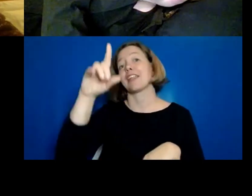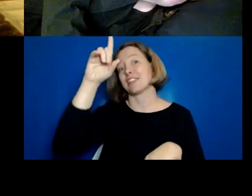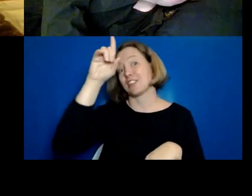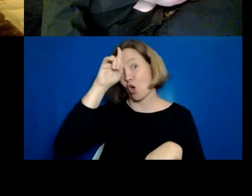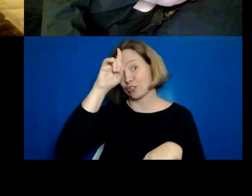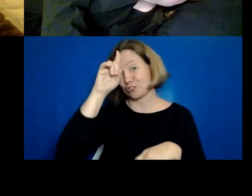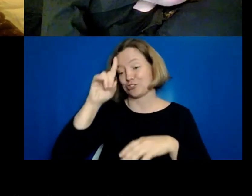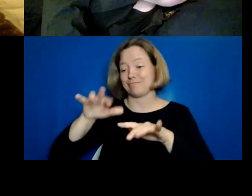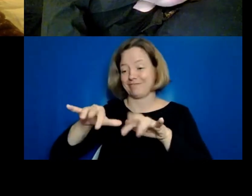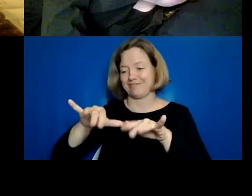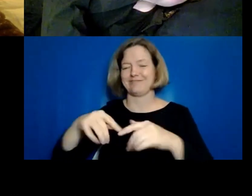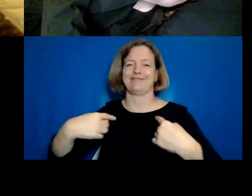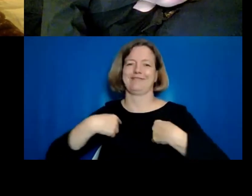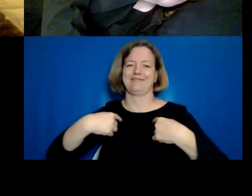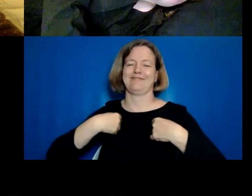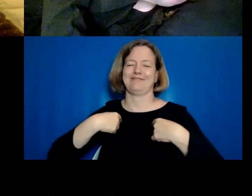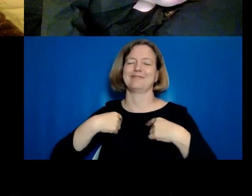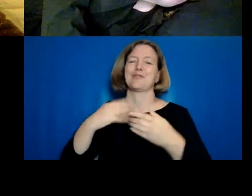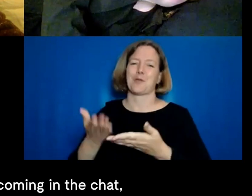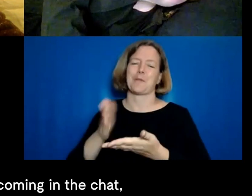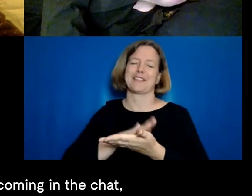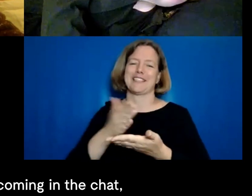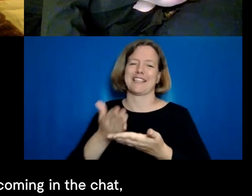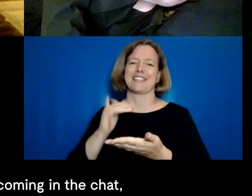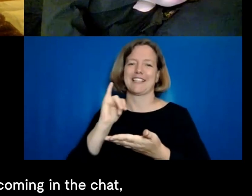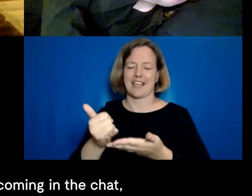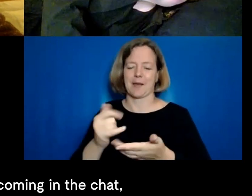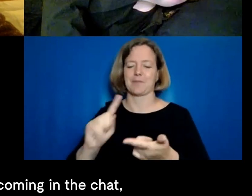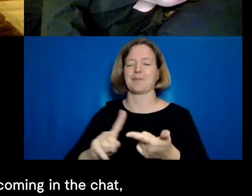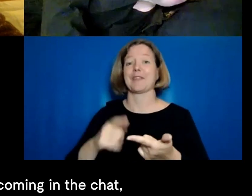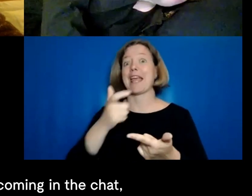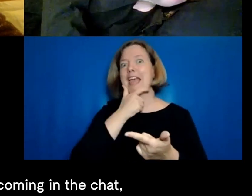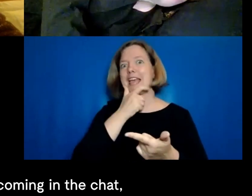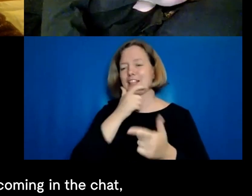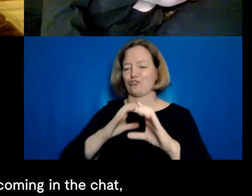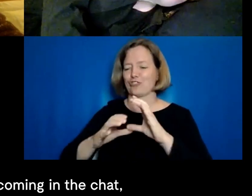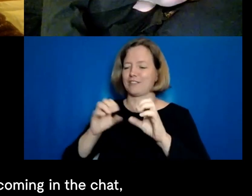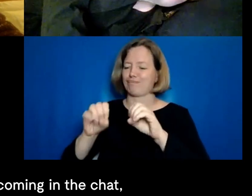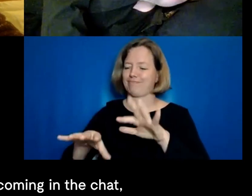Yes, and of course, we will read out English questions if they're coming in the chat so that